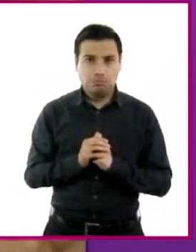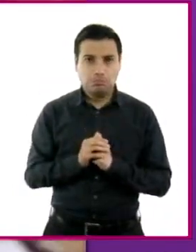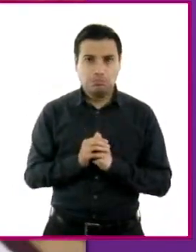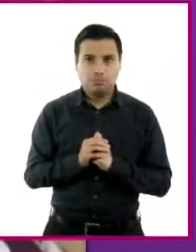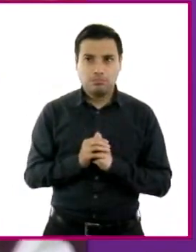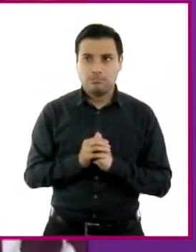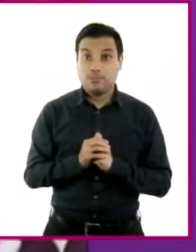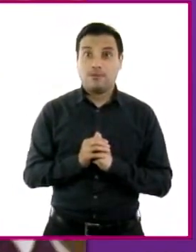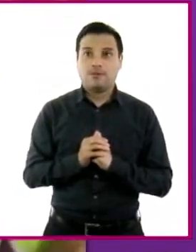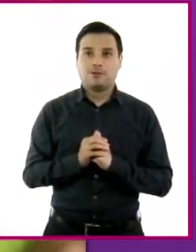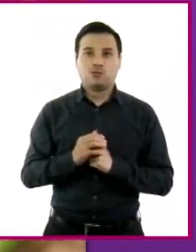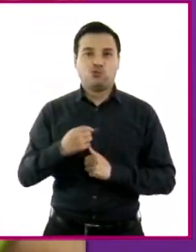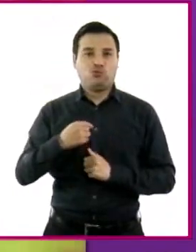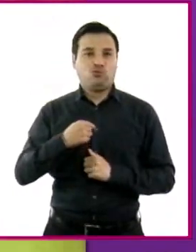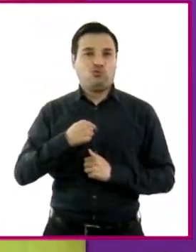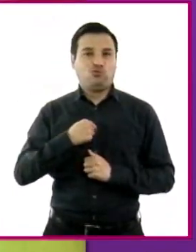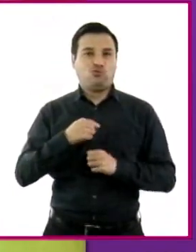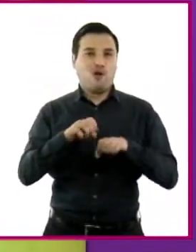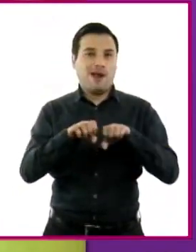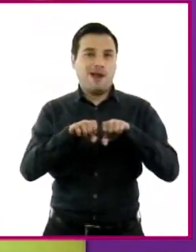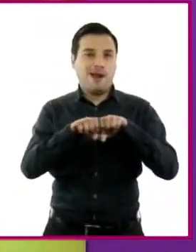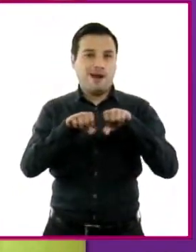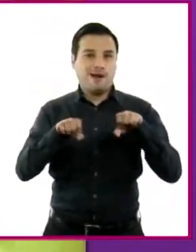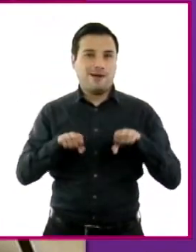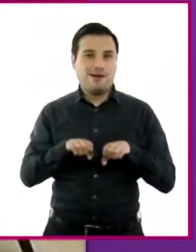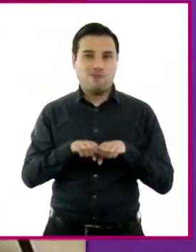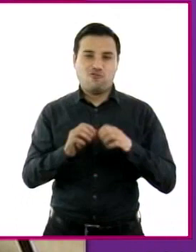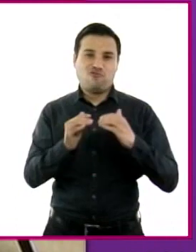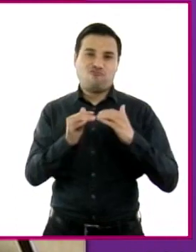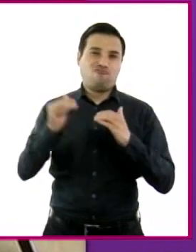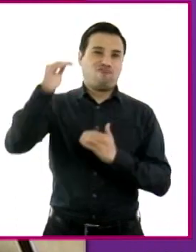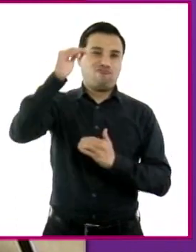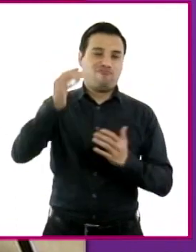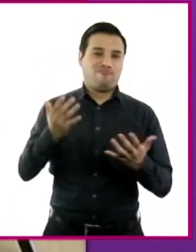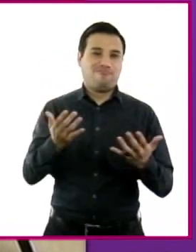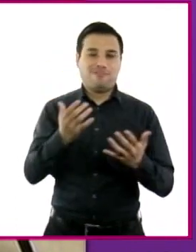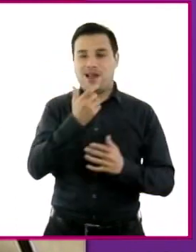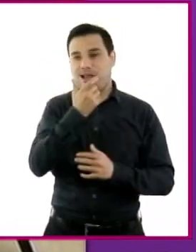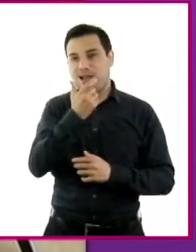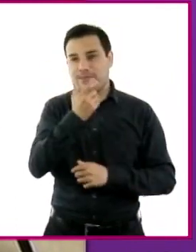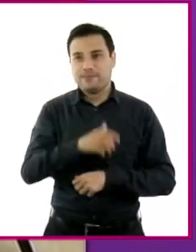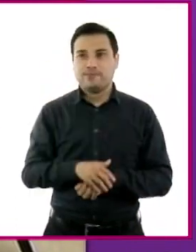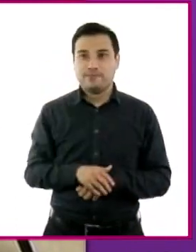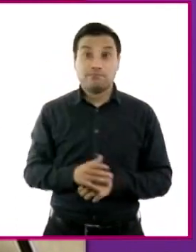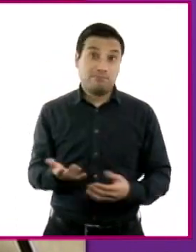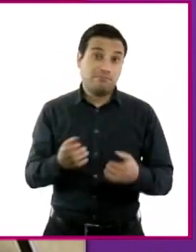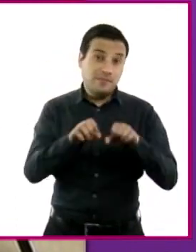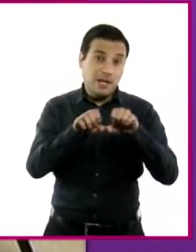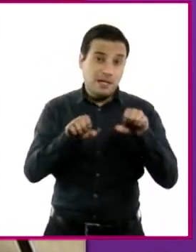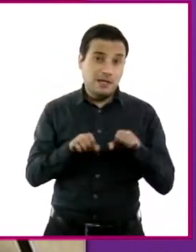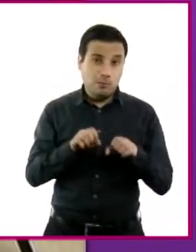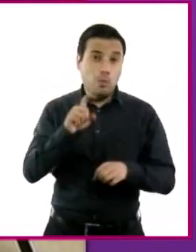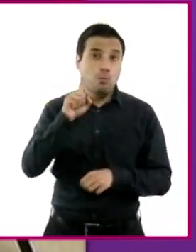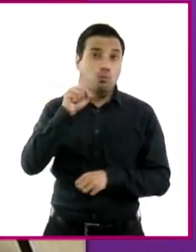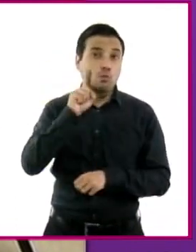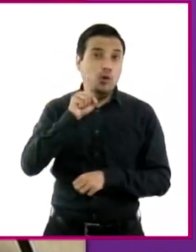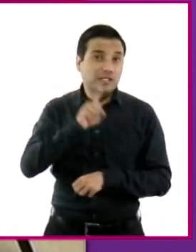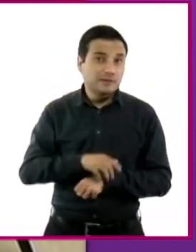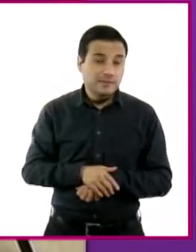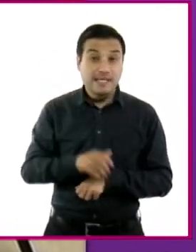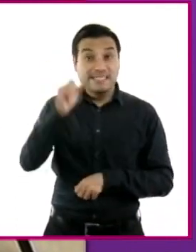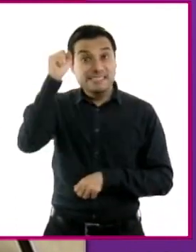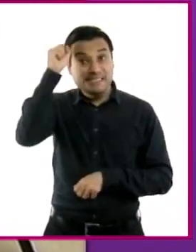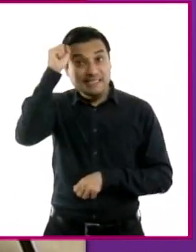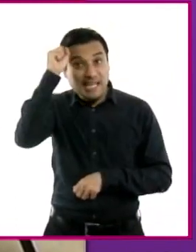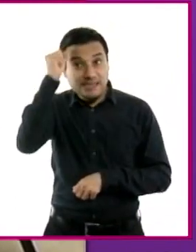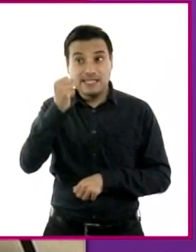I am in the winning team. That's a great idea. And we have a ladies' team, too. Sandy, Miss